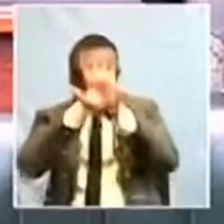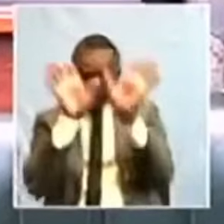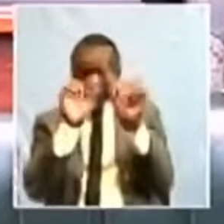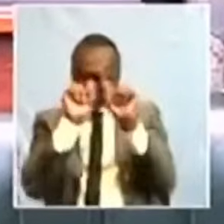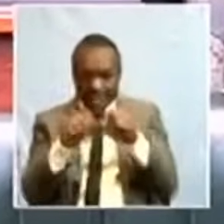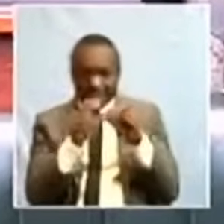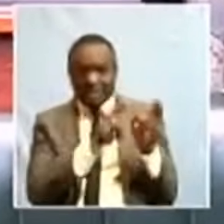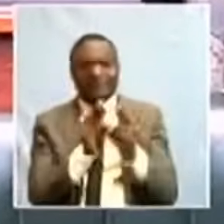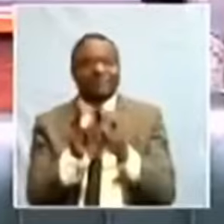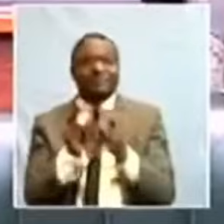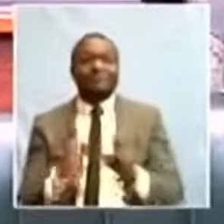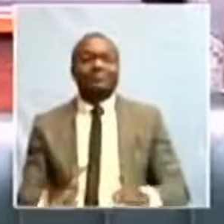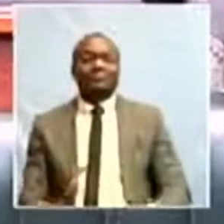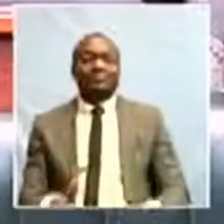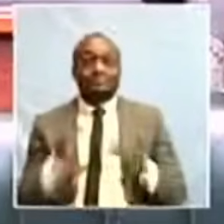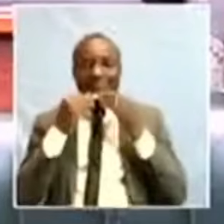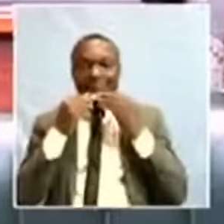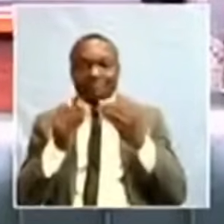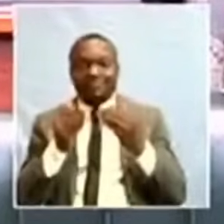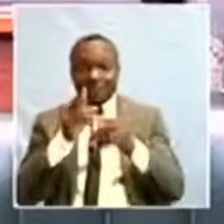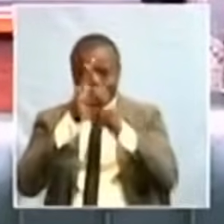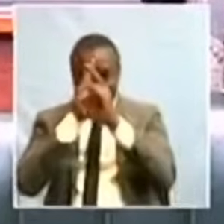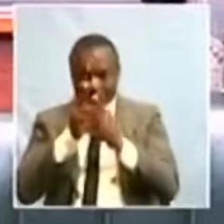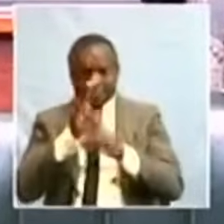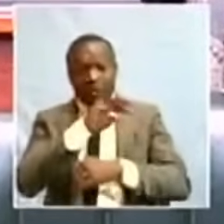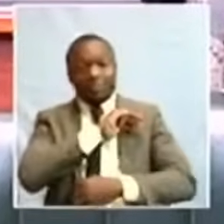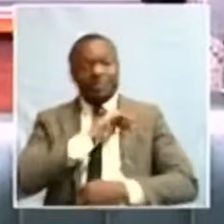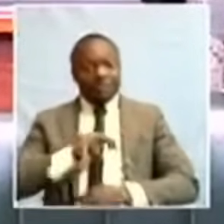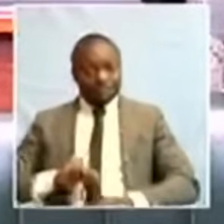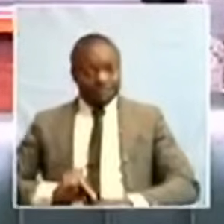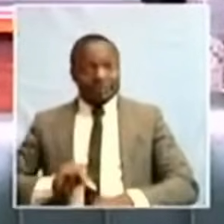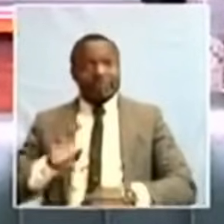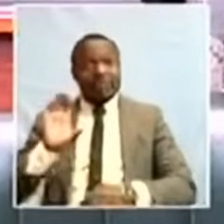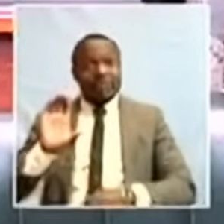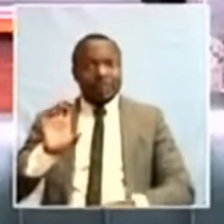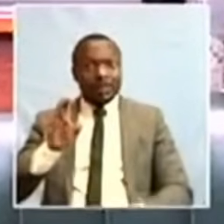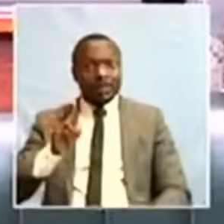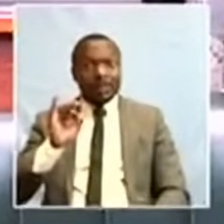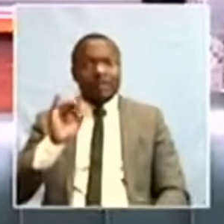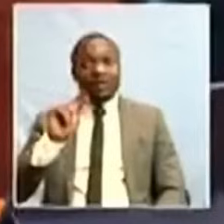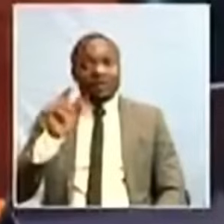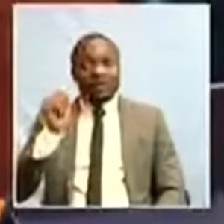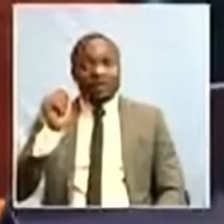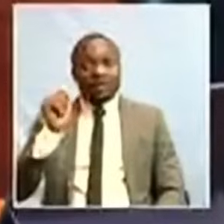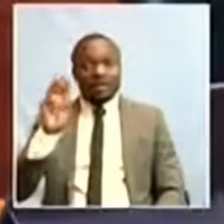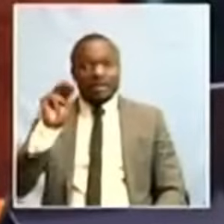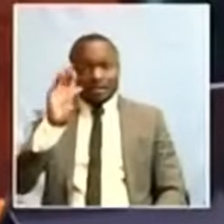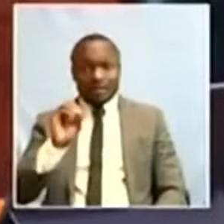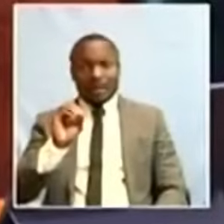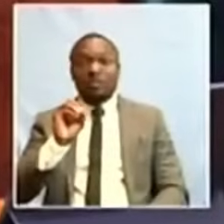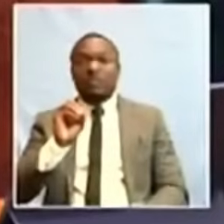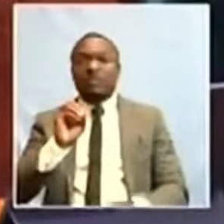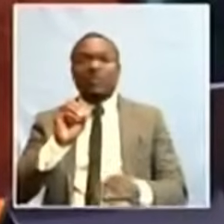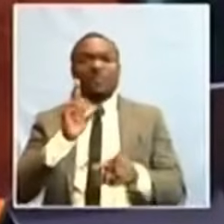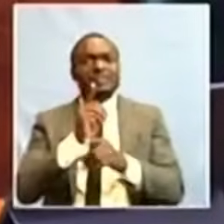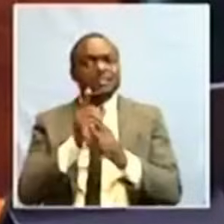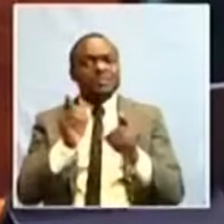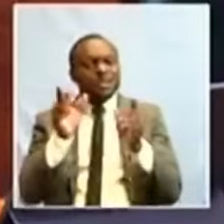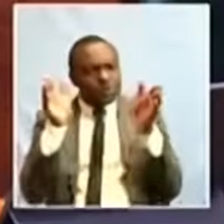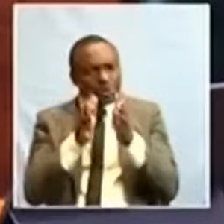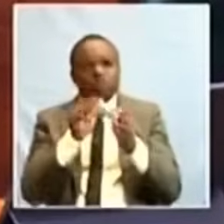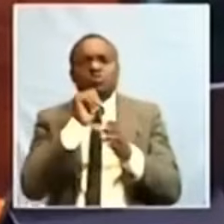can answer. Thank you very much. Honorable Member for Chitambo, as you ask, please be precise. Do not